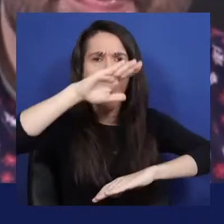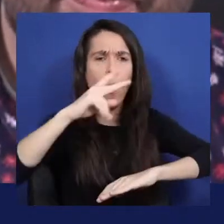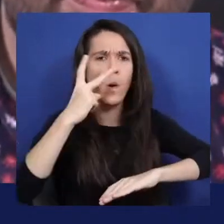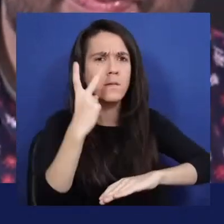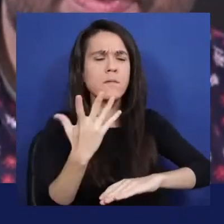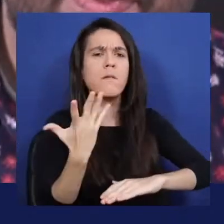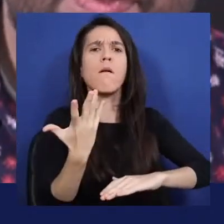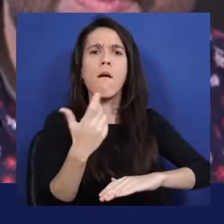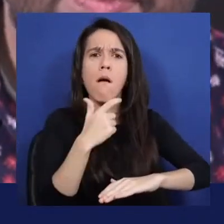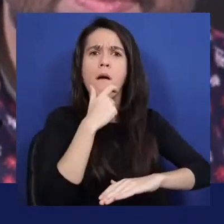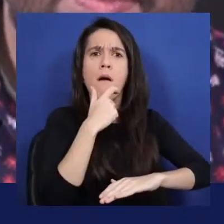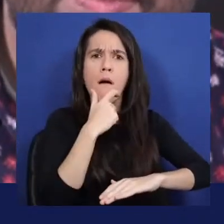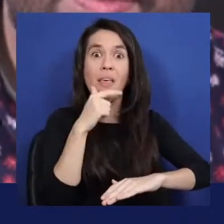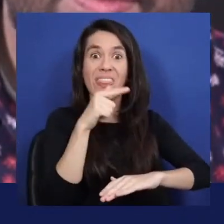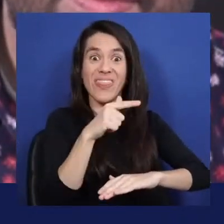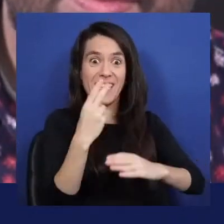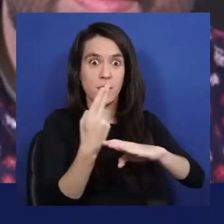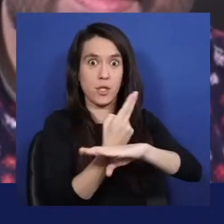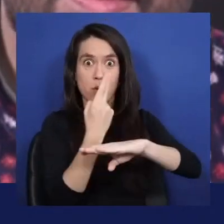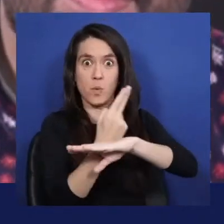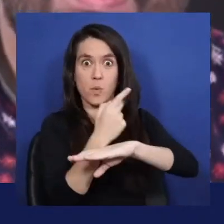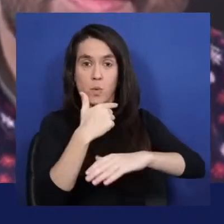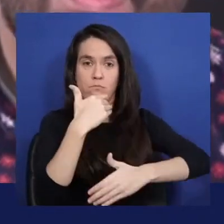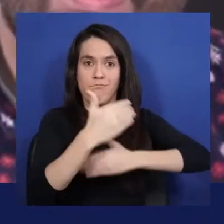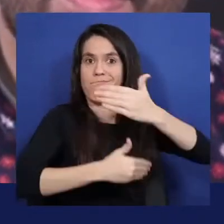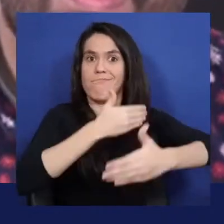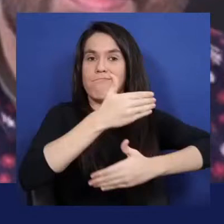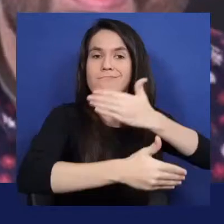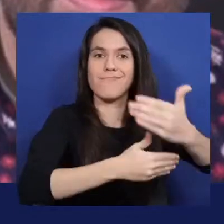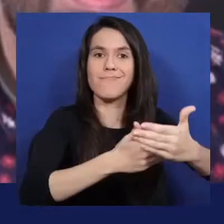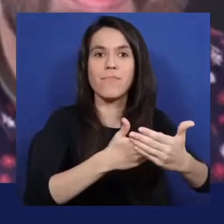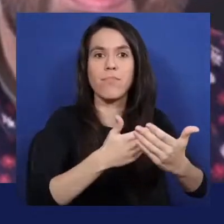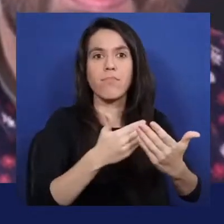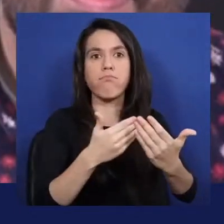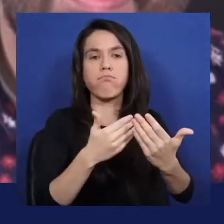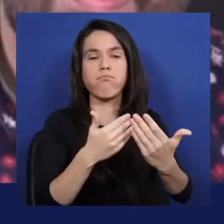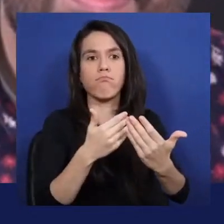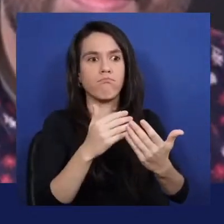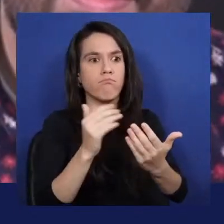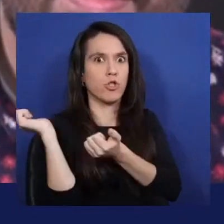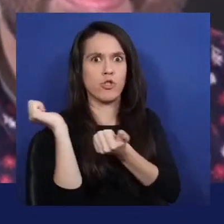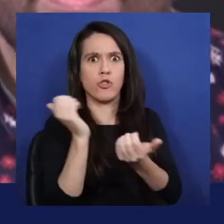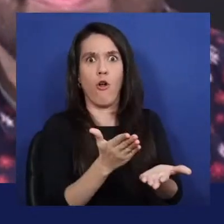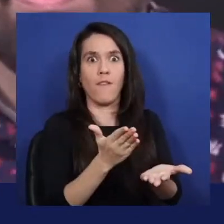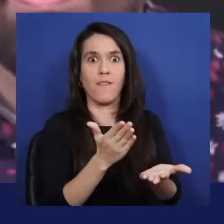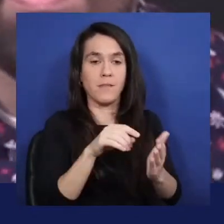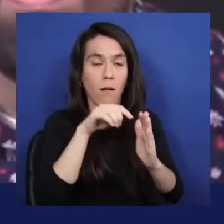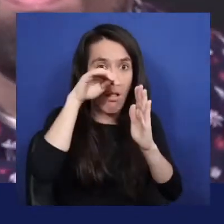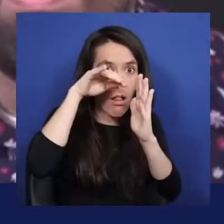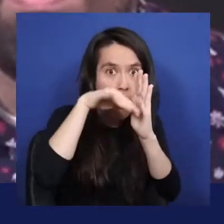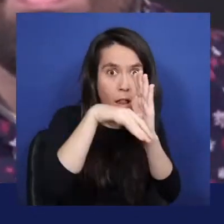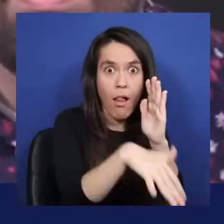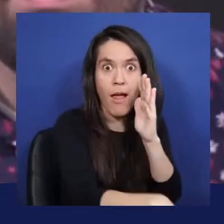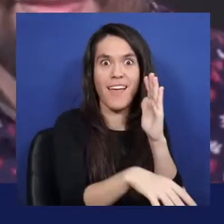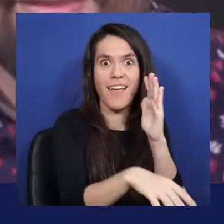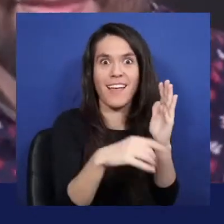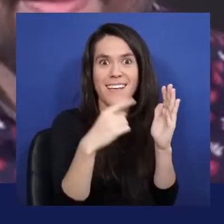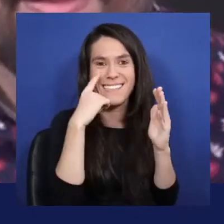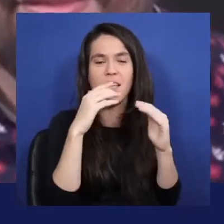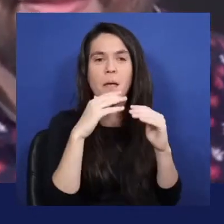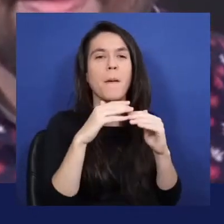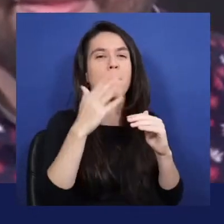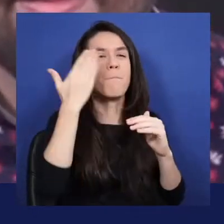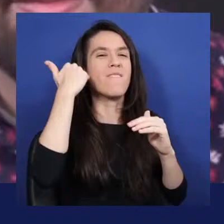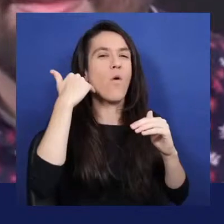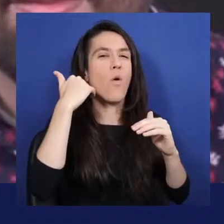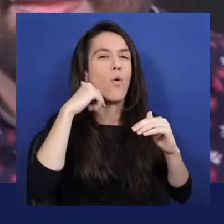up using those cognitive services, some of the vision cognitive services. I think at that time, Face API was separate, so